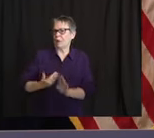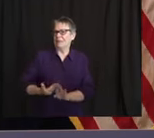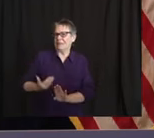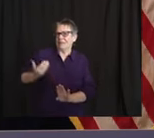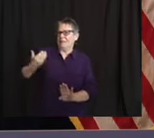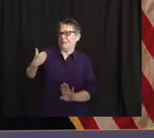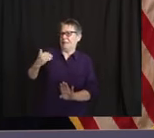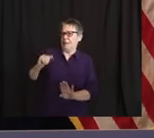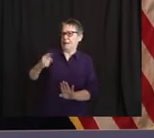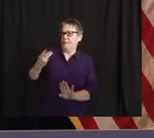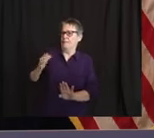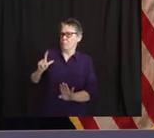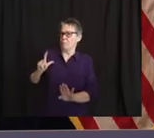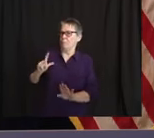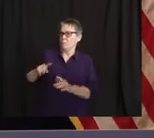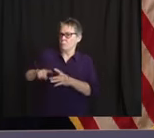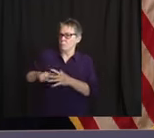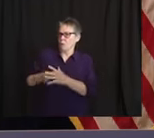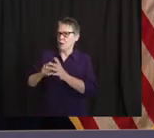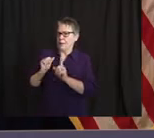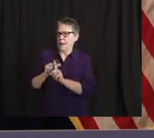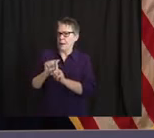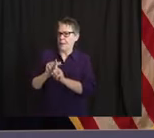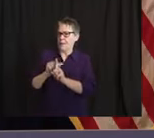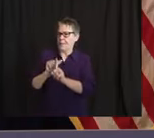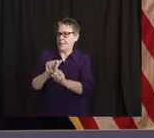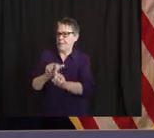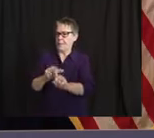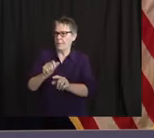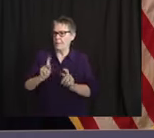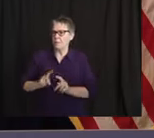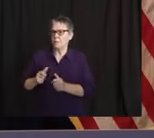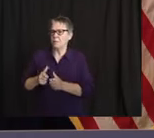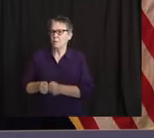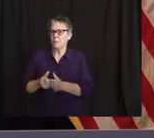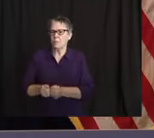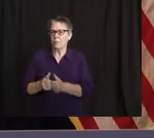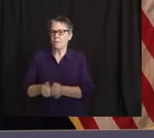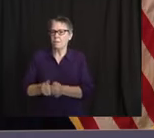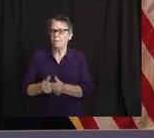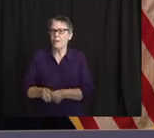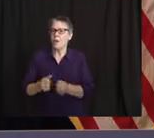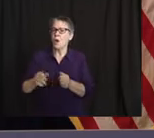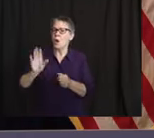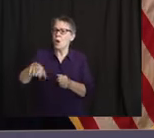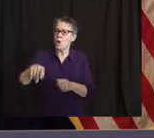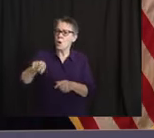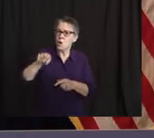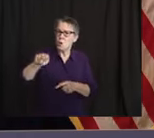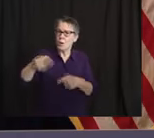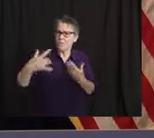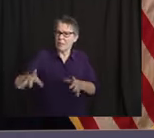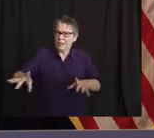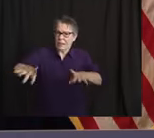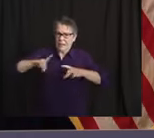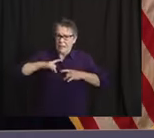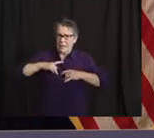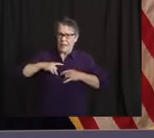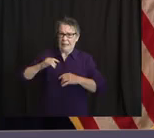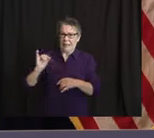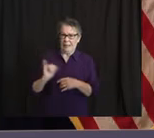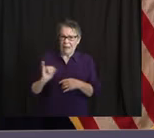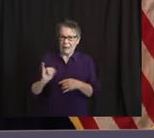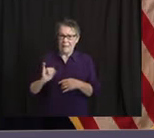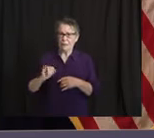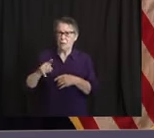someone near you has been infected and it is included in a link. There have been thousands of those throughout the state. One of the ones that was recently brought up, I've seen it in the press and certainly we're